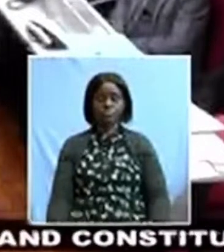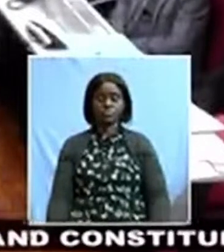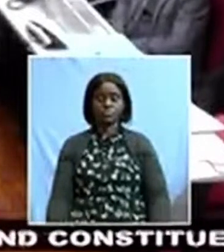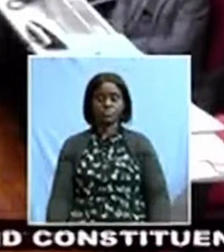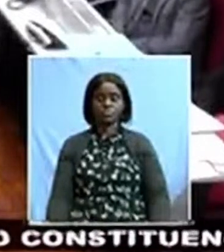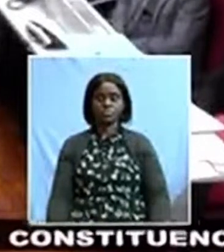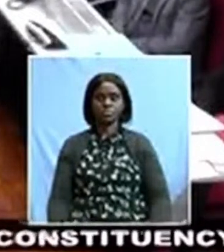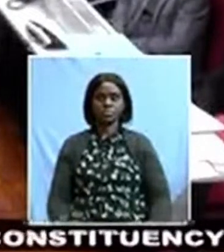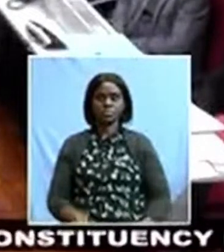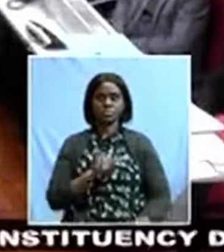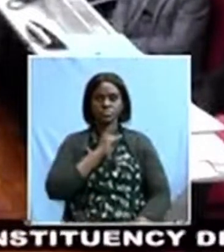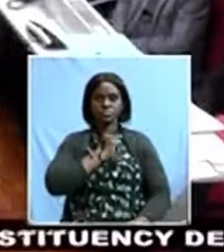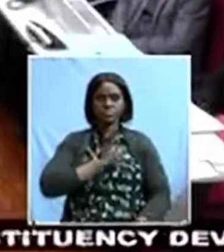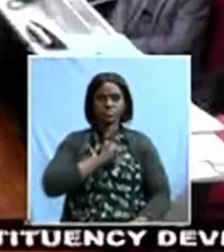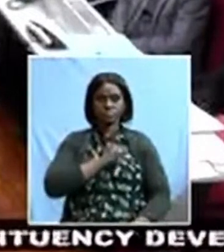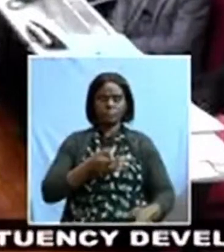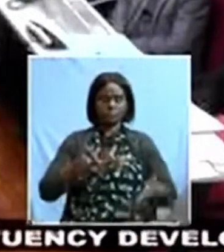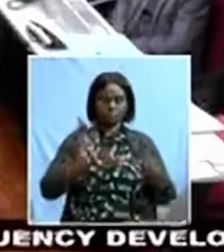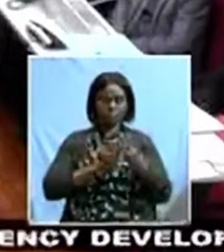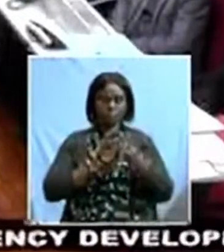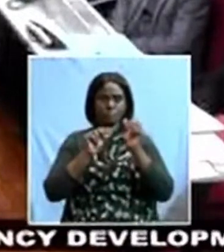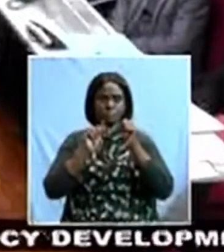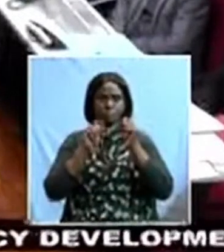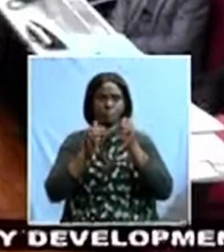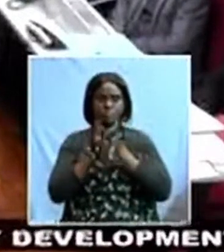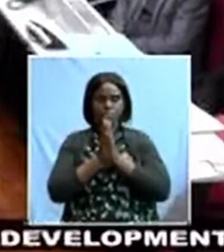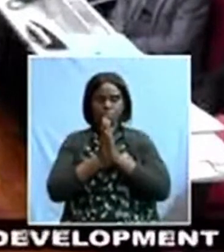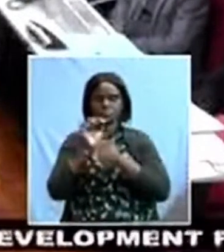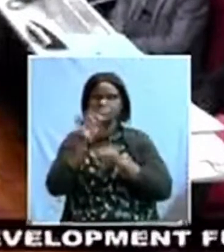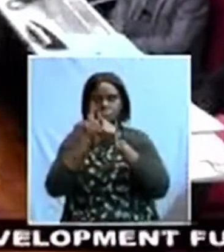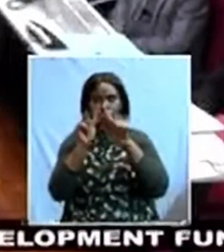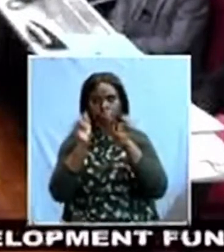Sorry, he may ask the question again.